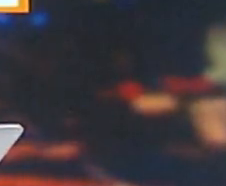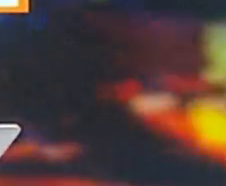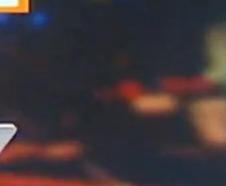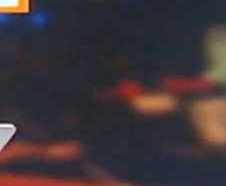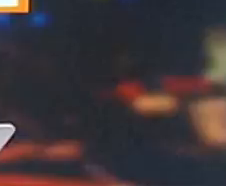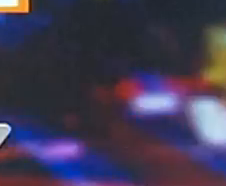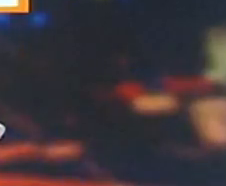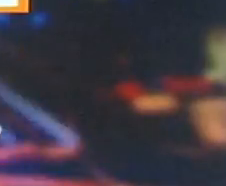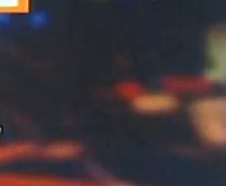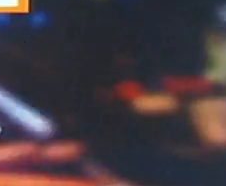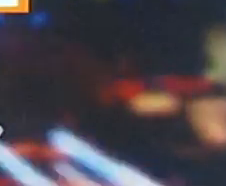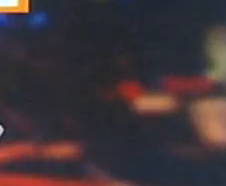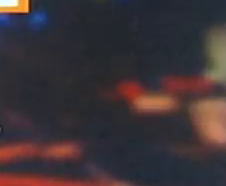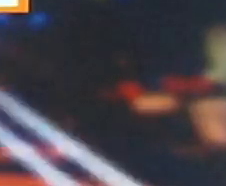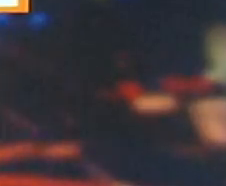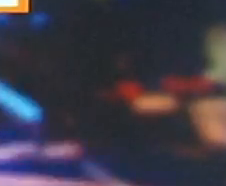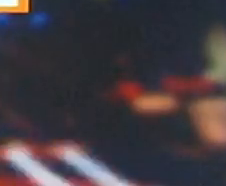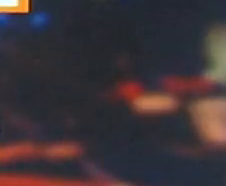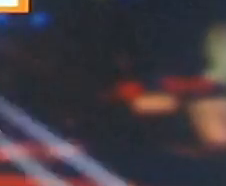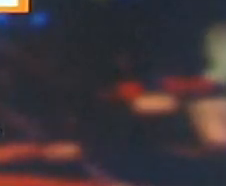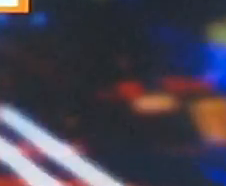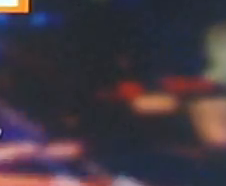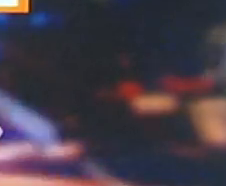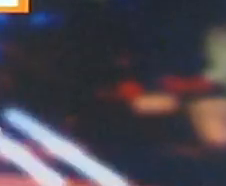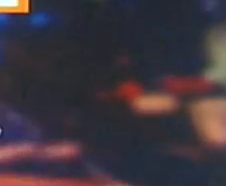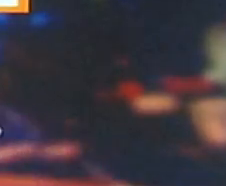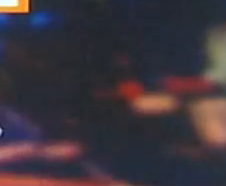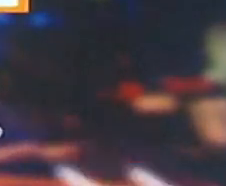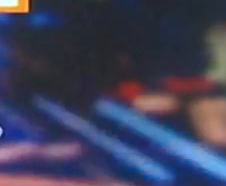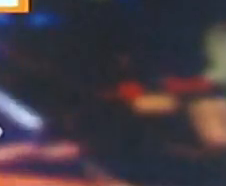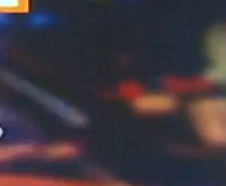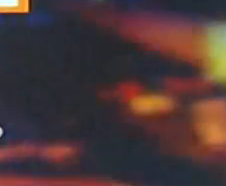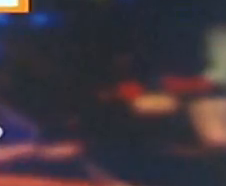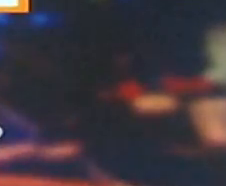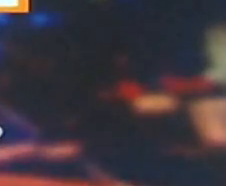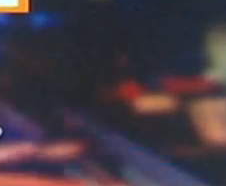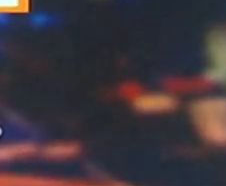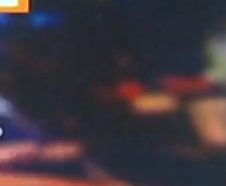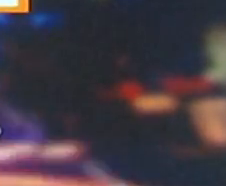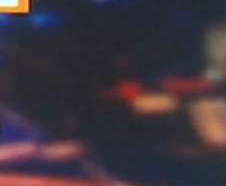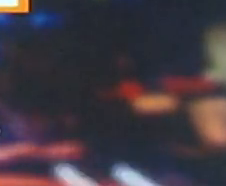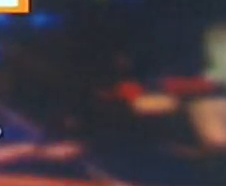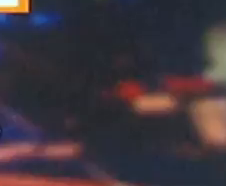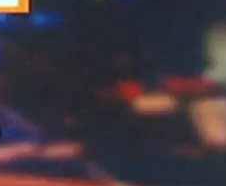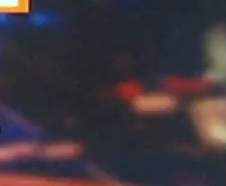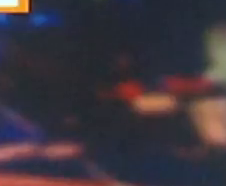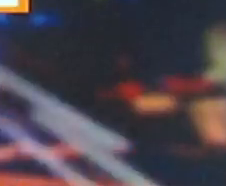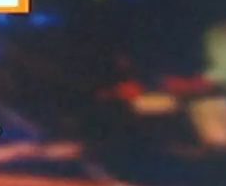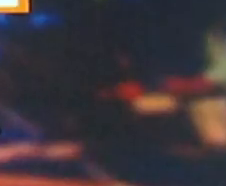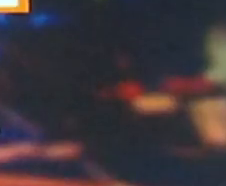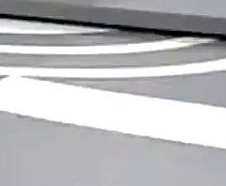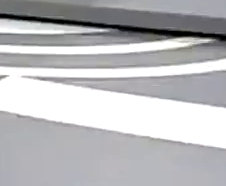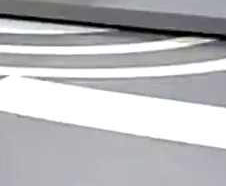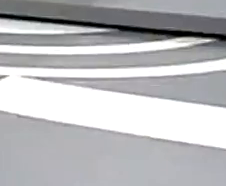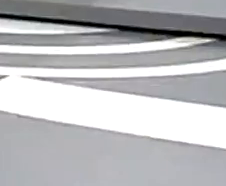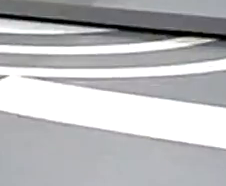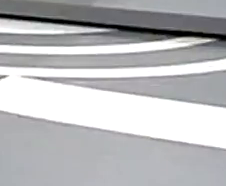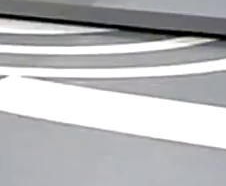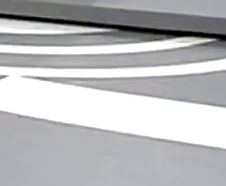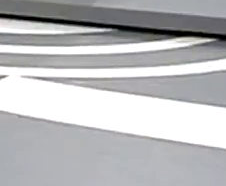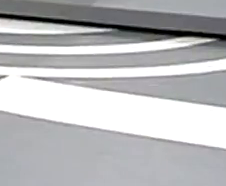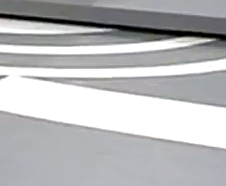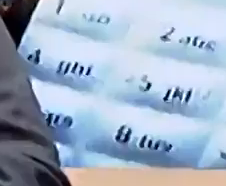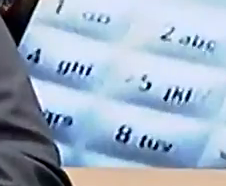Let me introduce my guest real quick. Kevin Mutiso is here. He's the chairperson, Digital Lenders Association of Kenya. We call it DLAC. Thank you for making time,